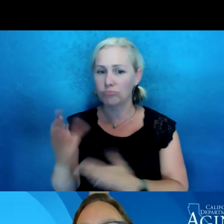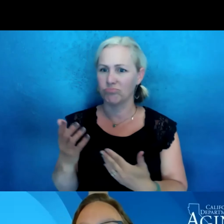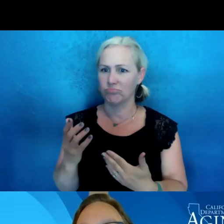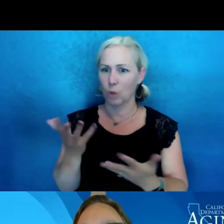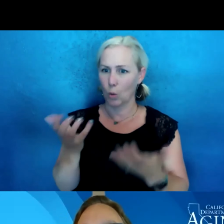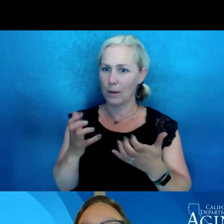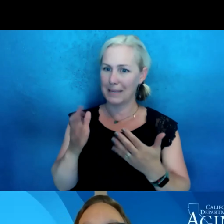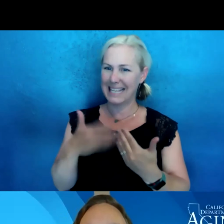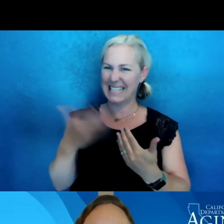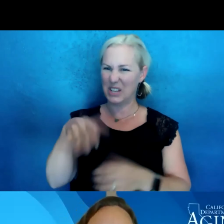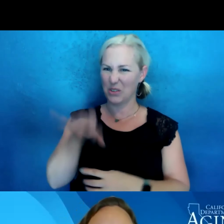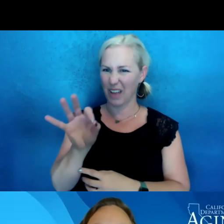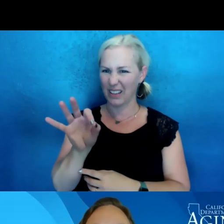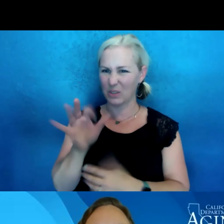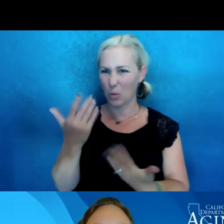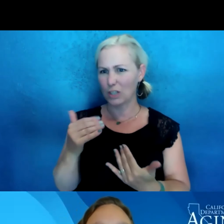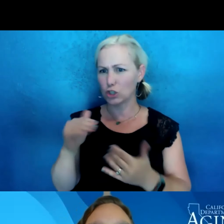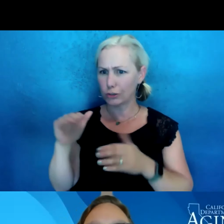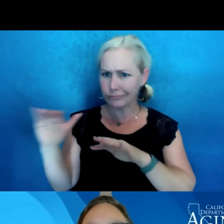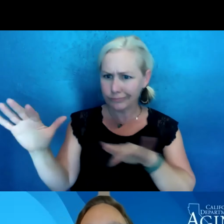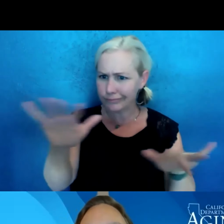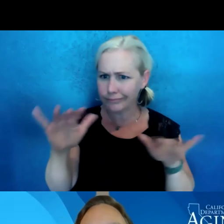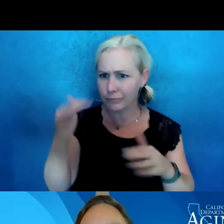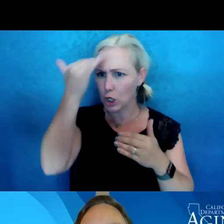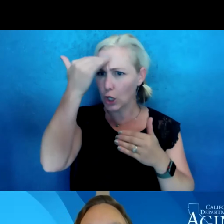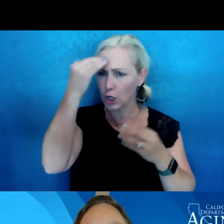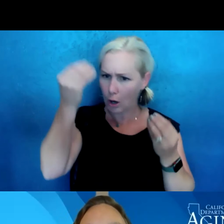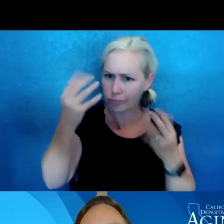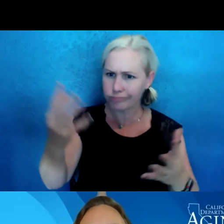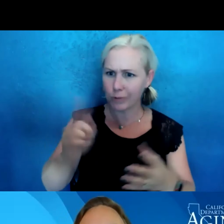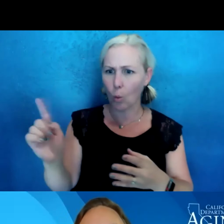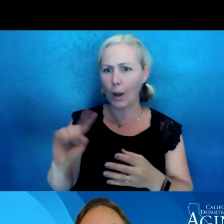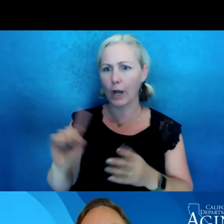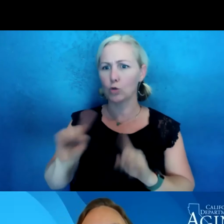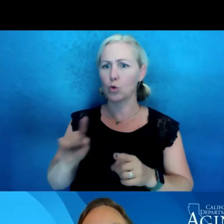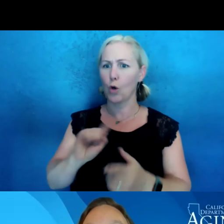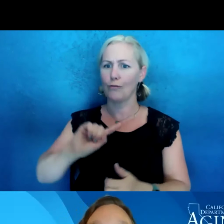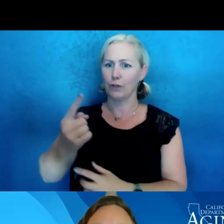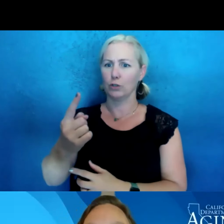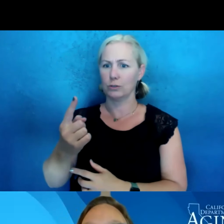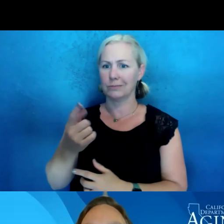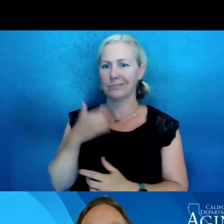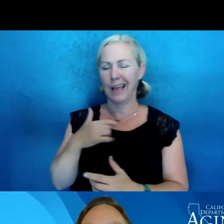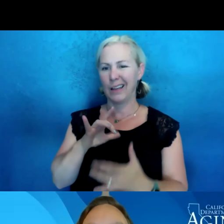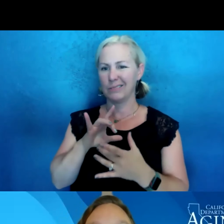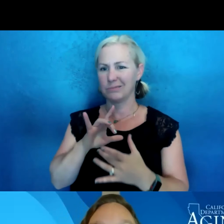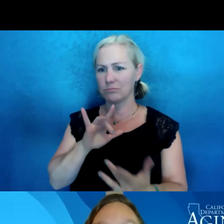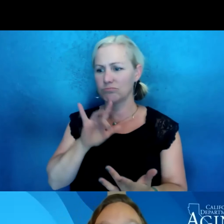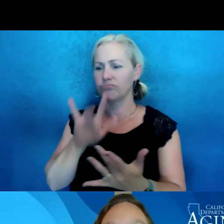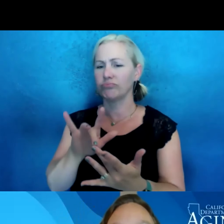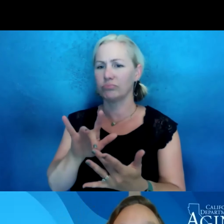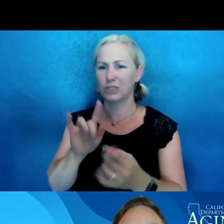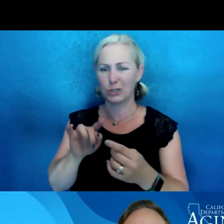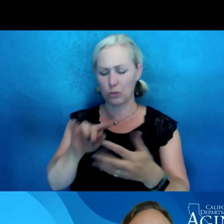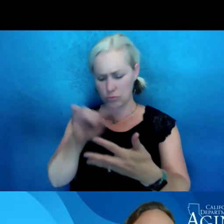find. It's known to families, to older adults, where your first stop is, and they can connect you to the package of services